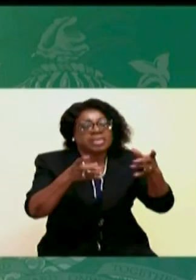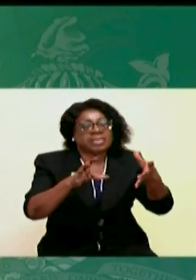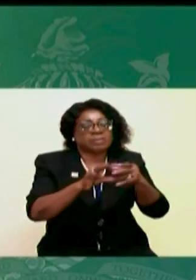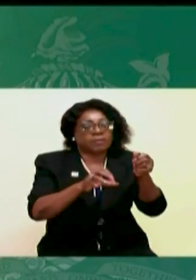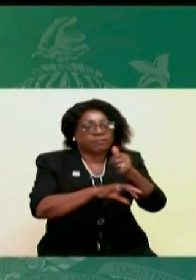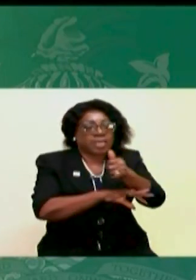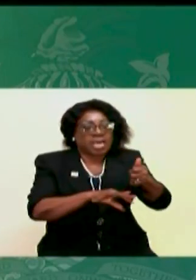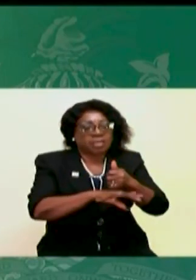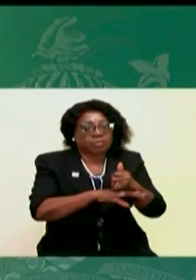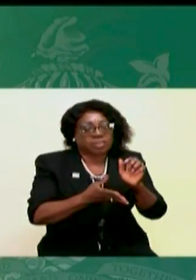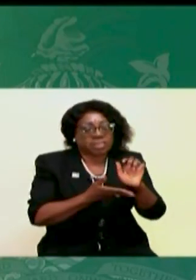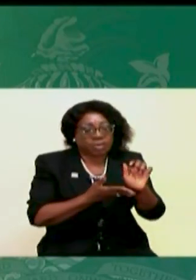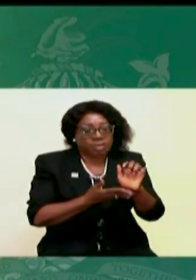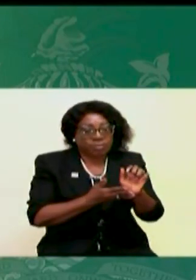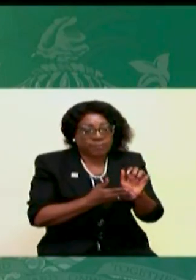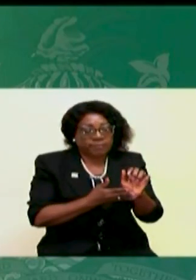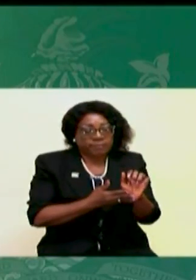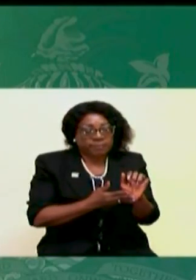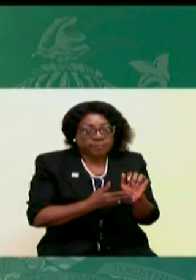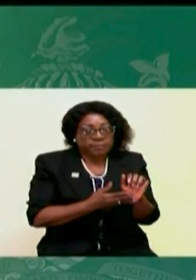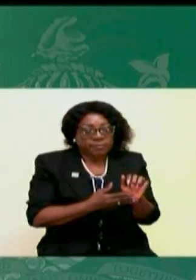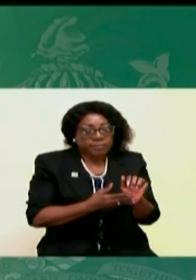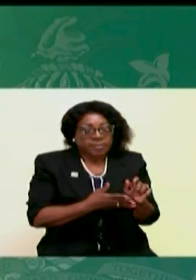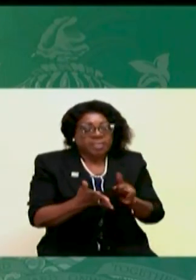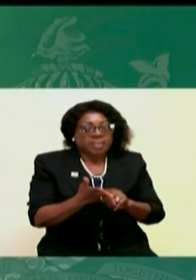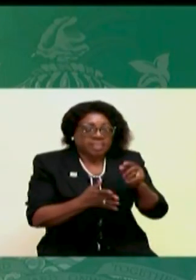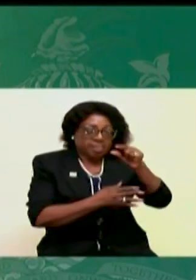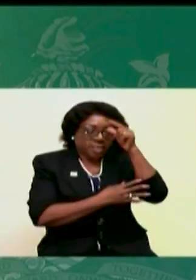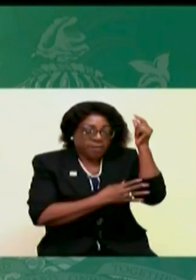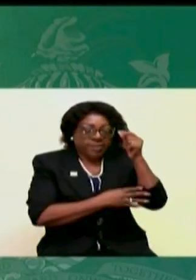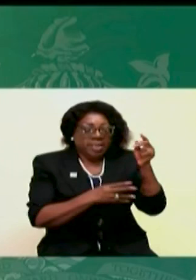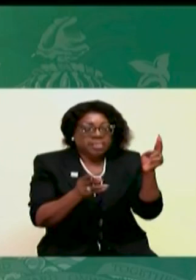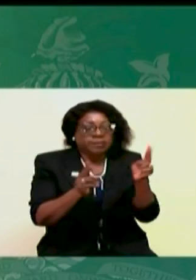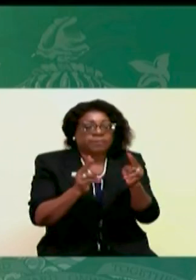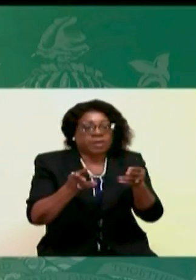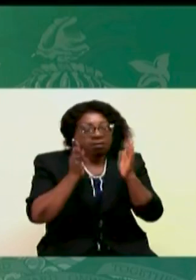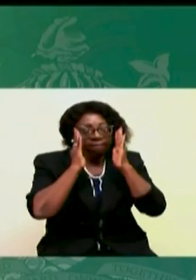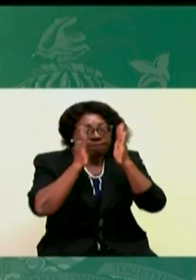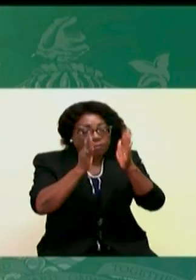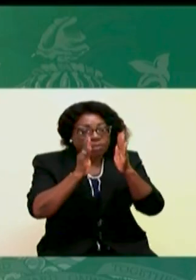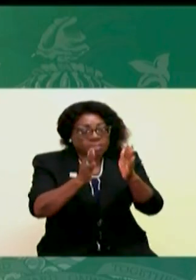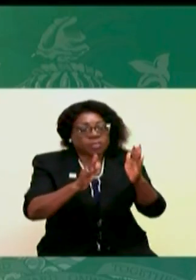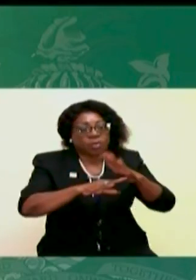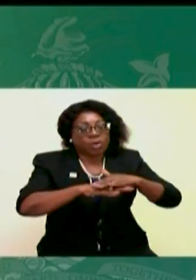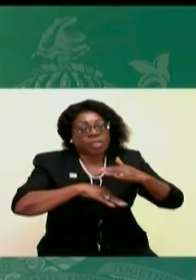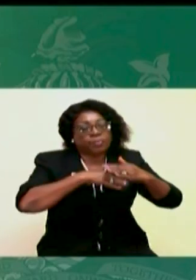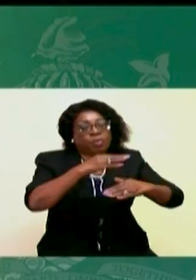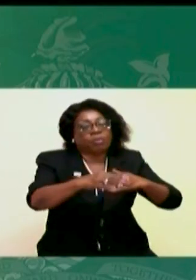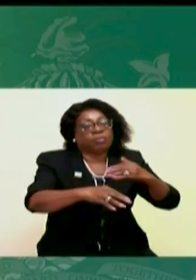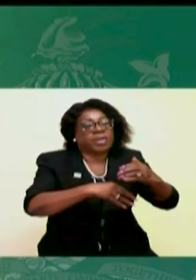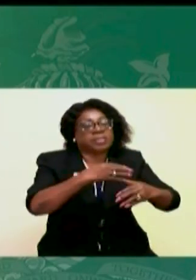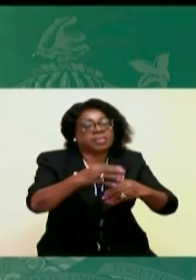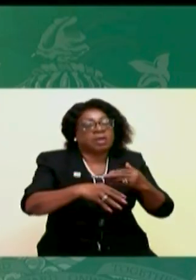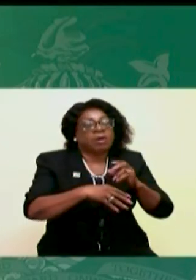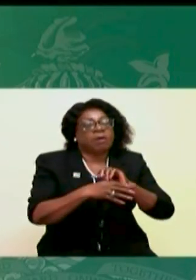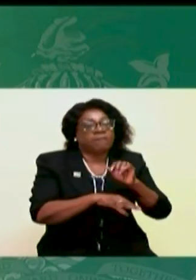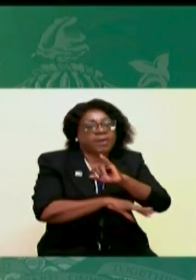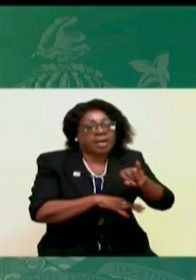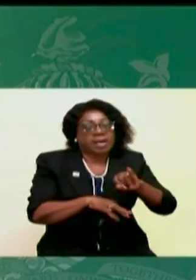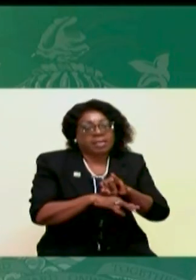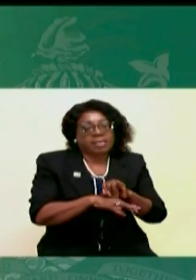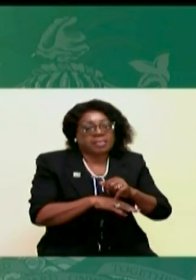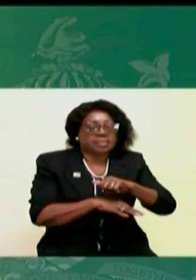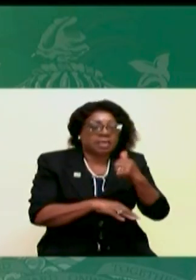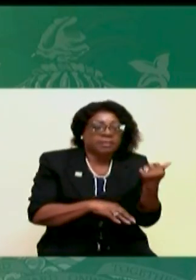economy. Madam Speaker, this government has been very focused on the progress of our islands other